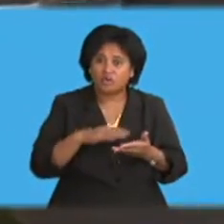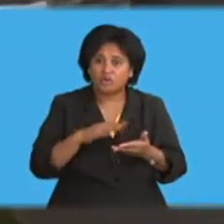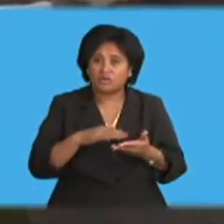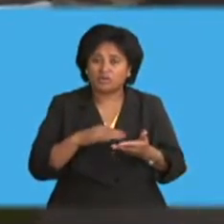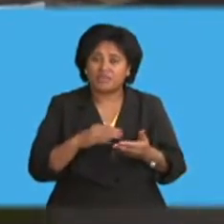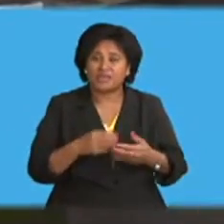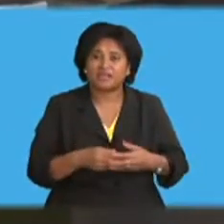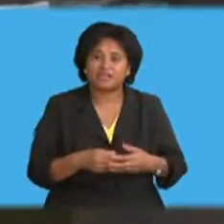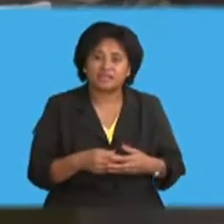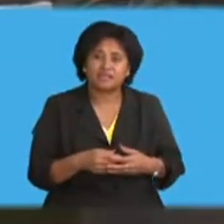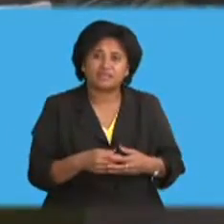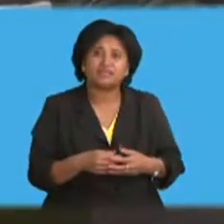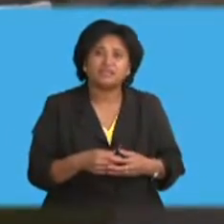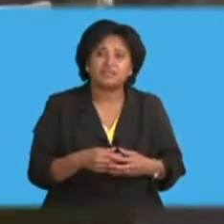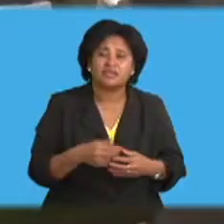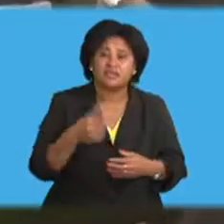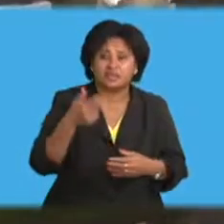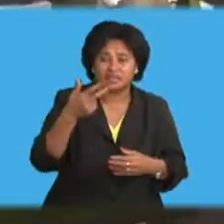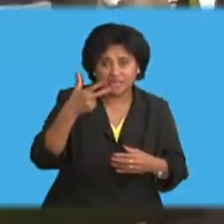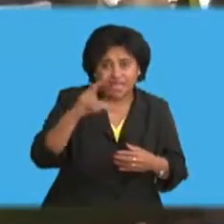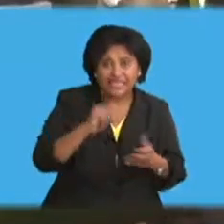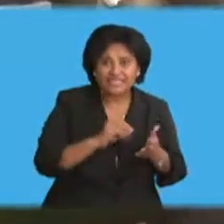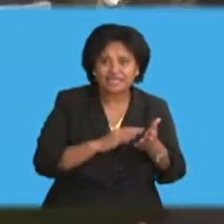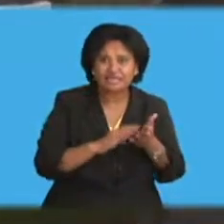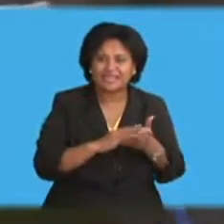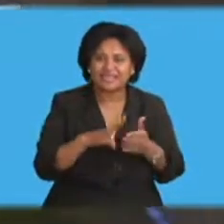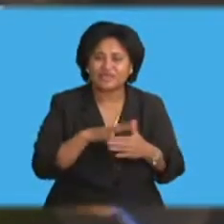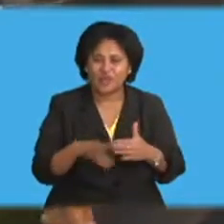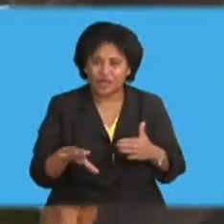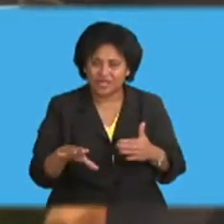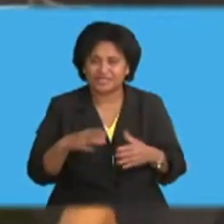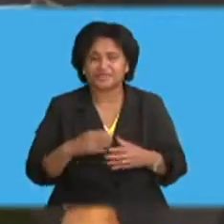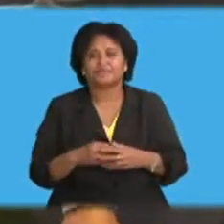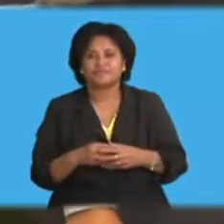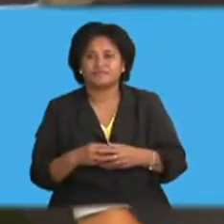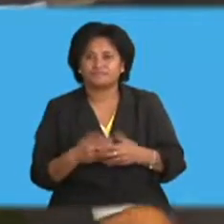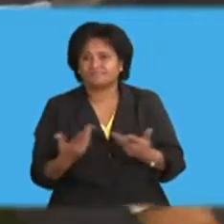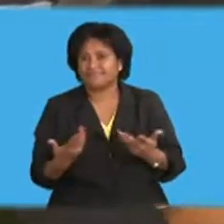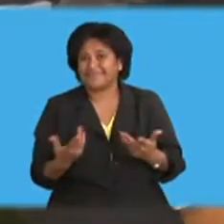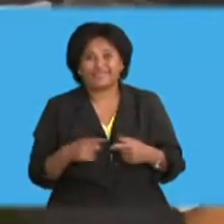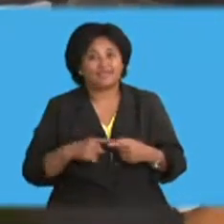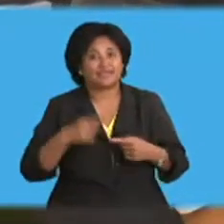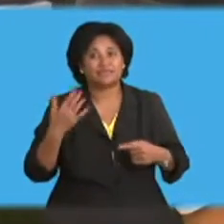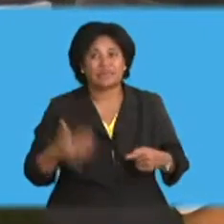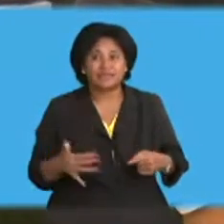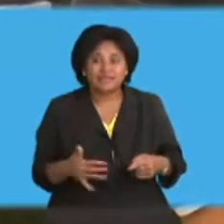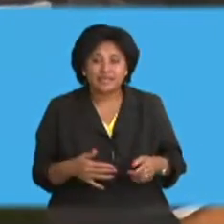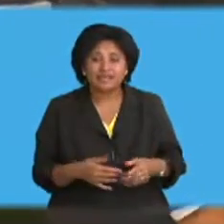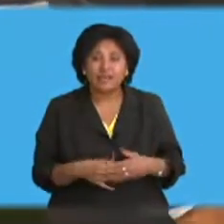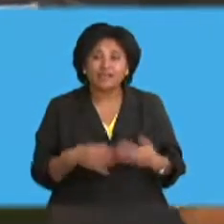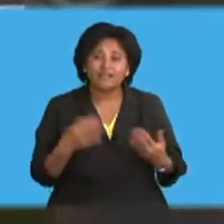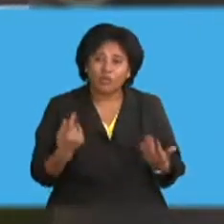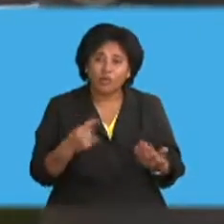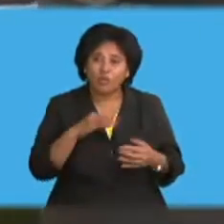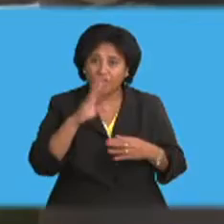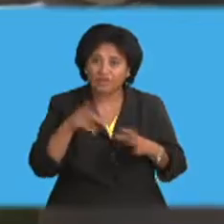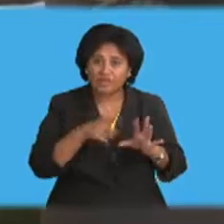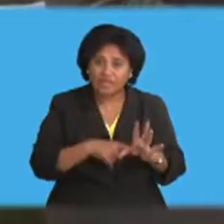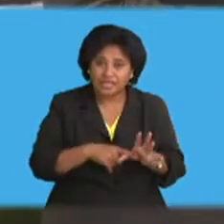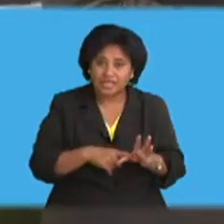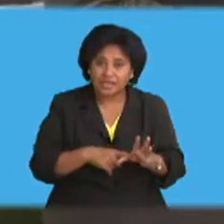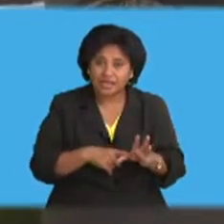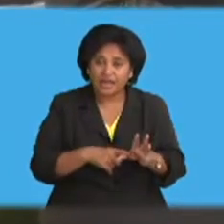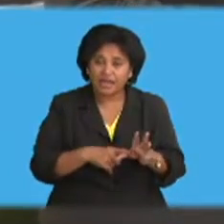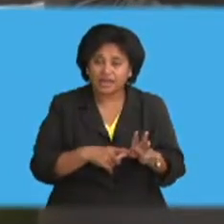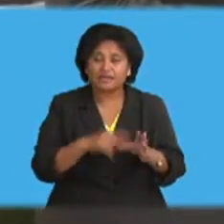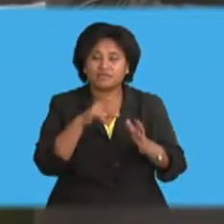million. In the UK, Madam Speaker, the yearly cost, again, dates